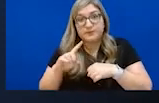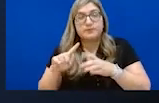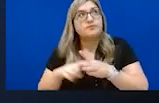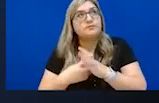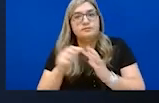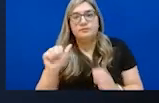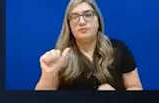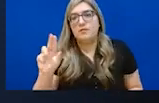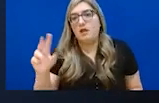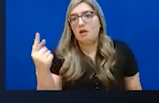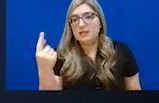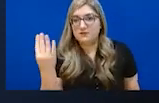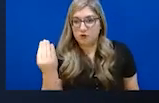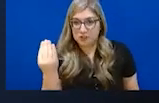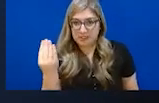August 14th.